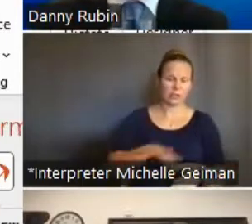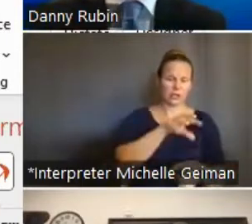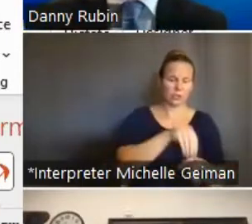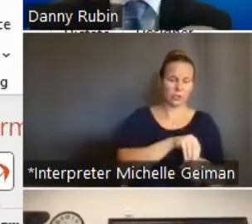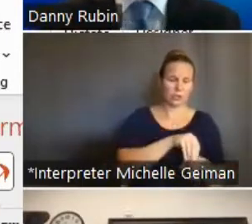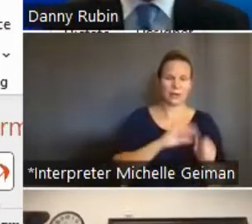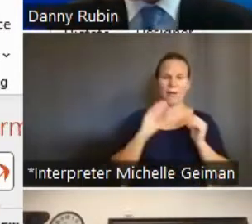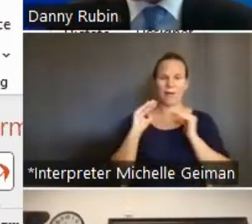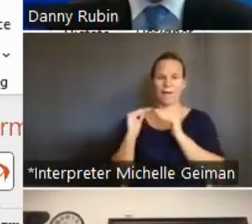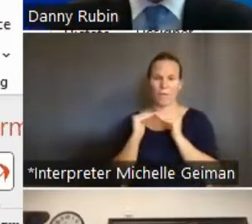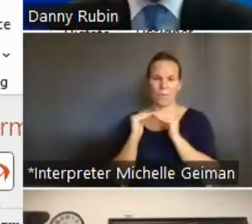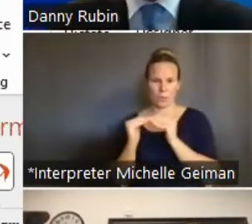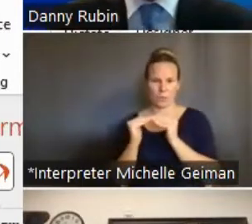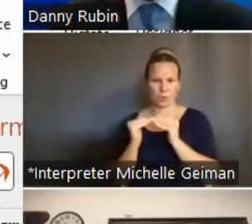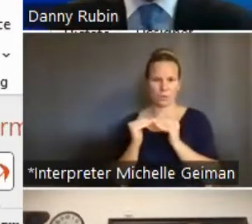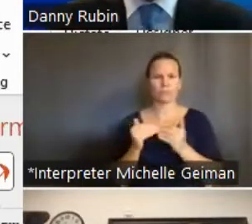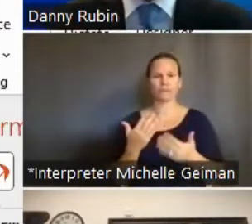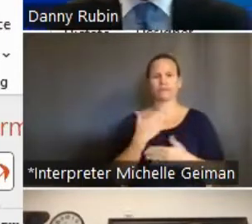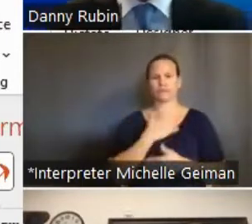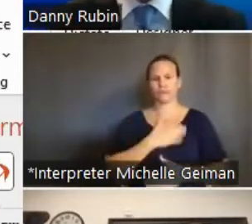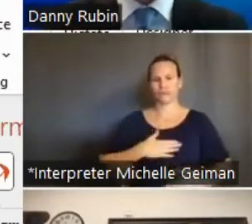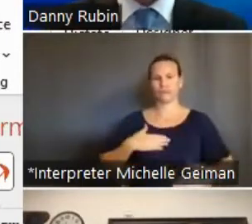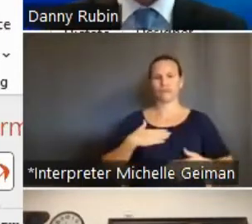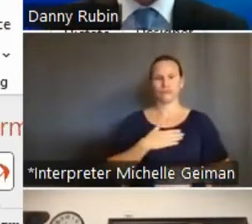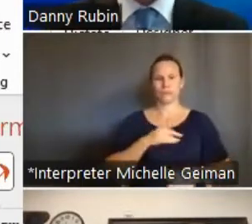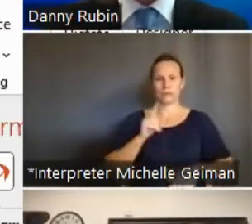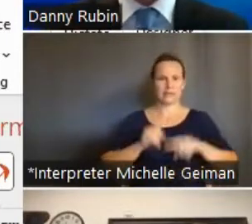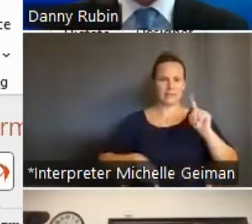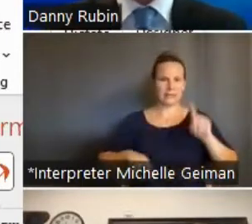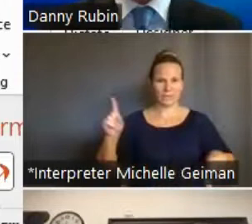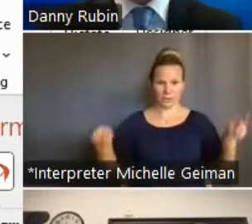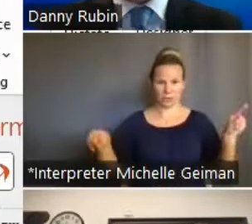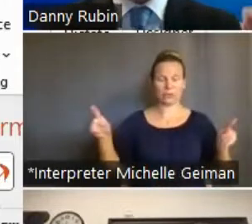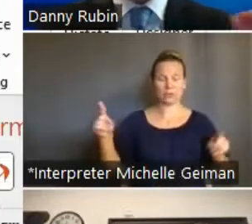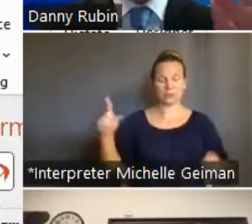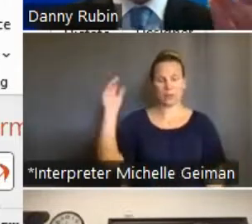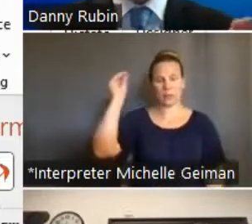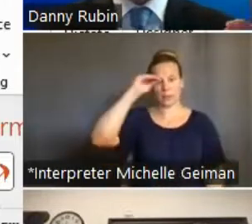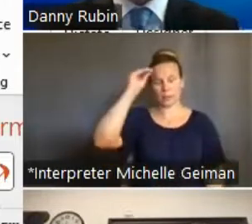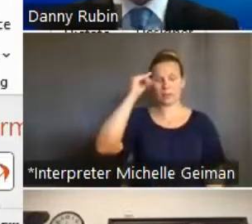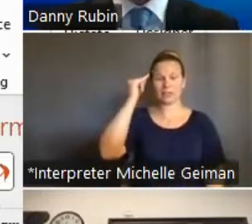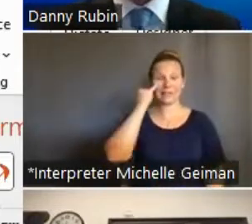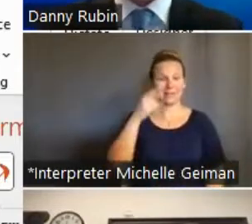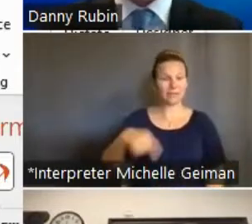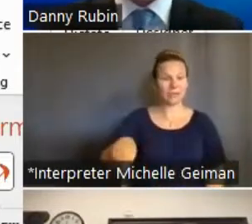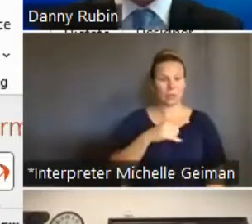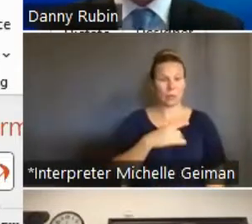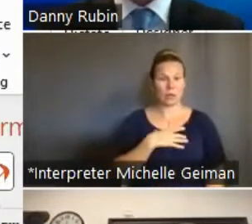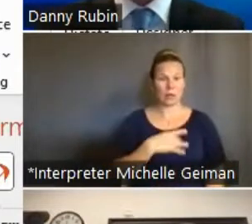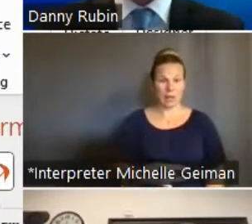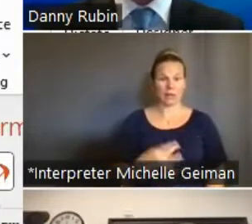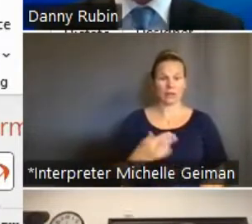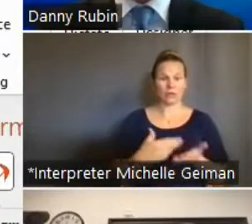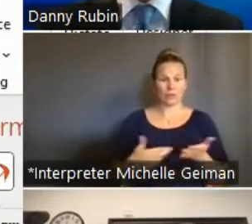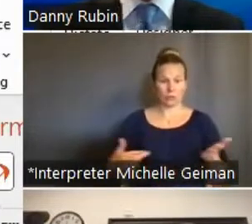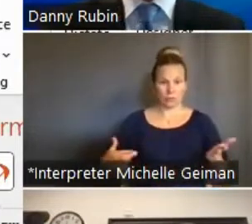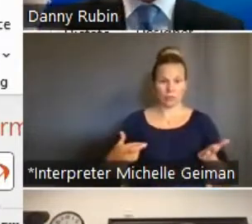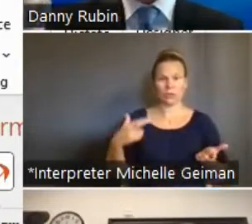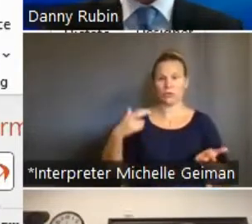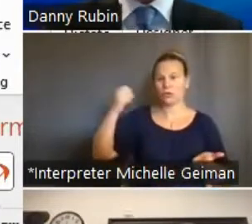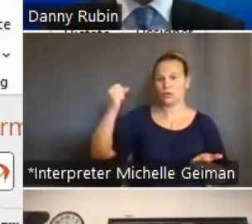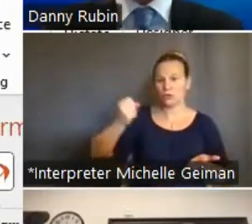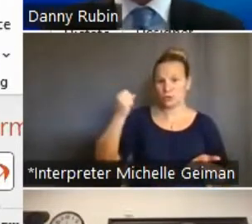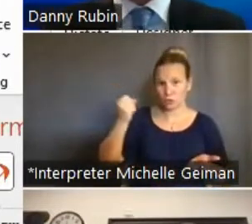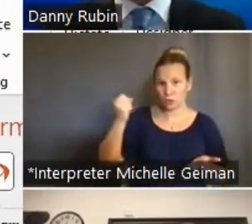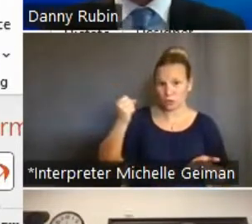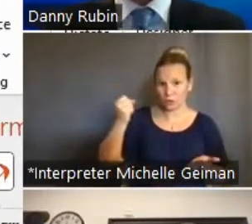and appreciating diverse opinions. And if you'd like these resources, hang tight, I'll explain in just a moment how to get it. We also